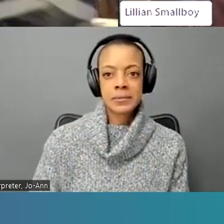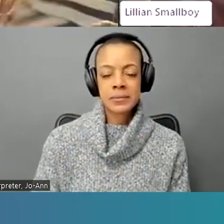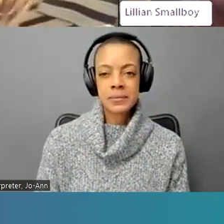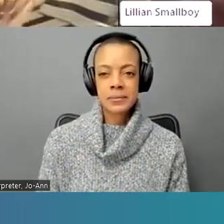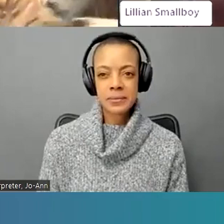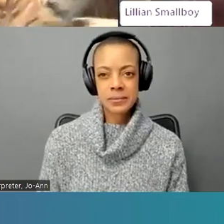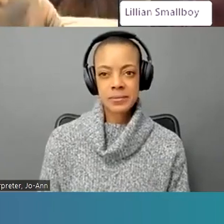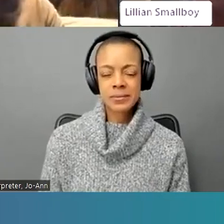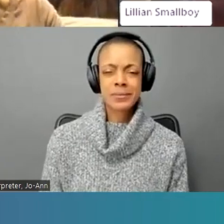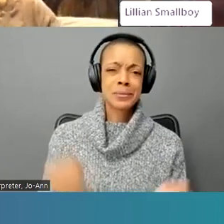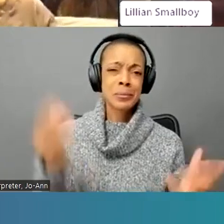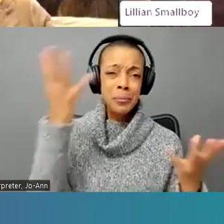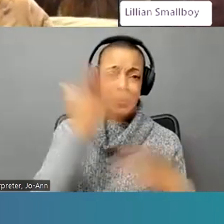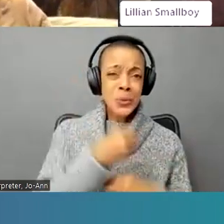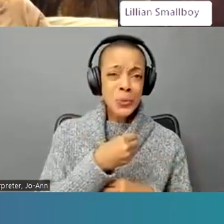is beautiful.